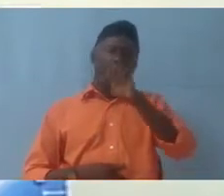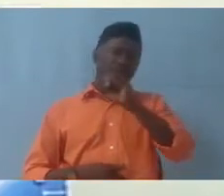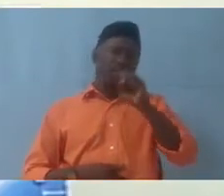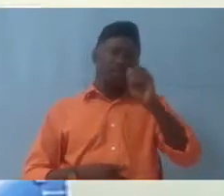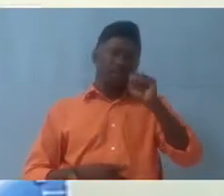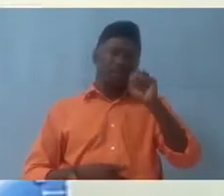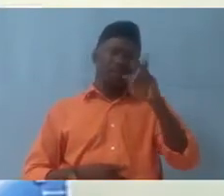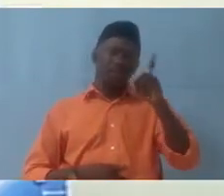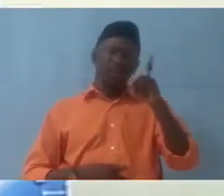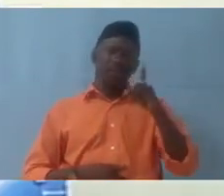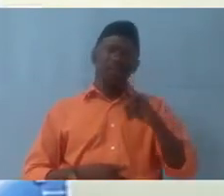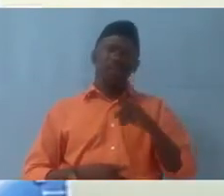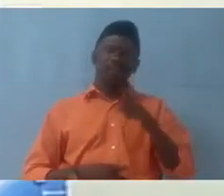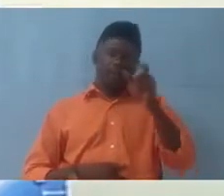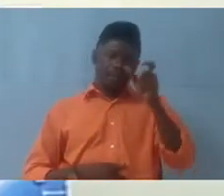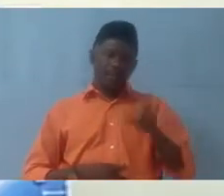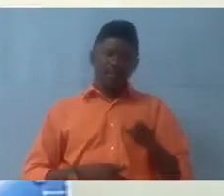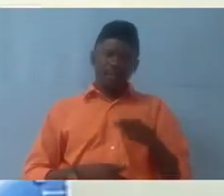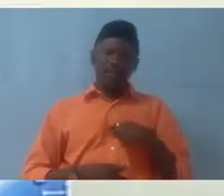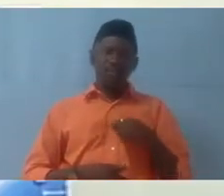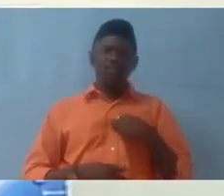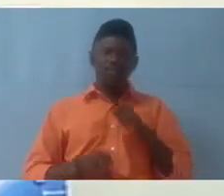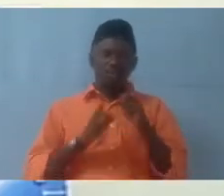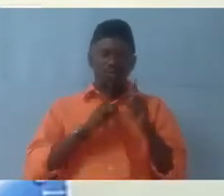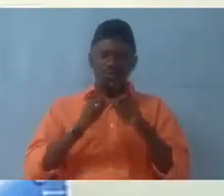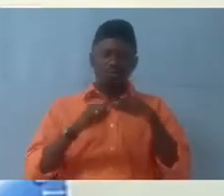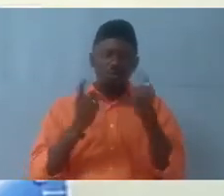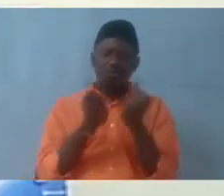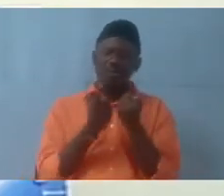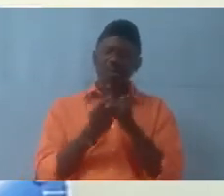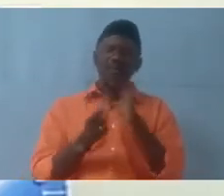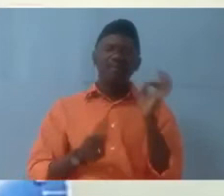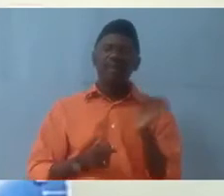That she wants also discuss something very important.